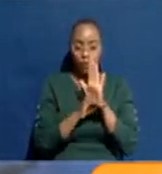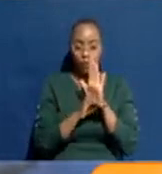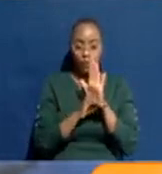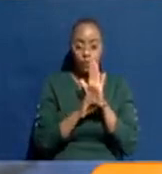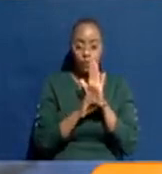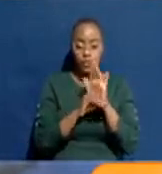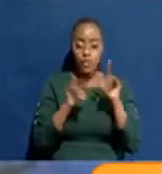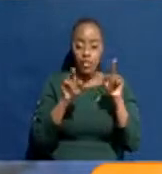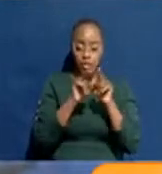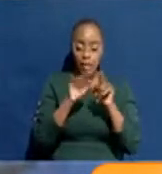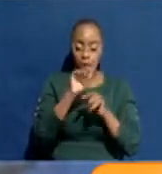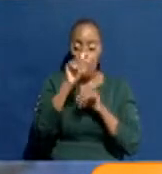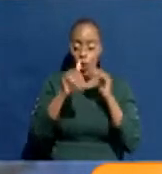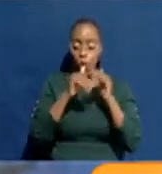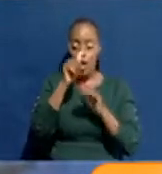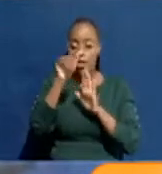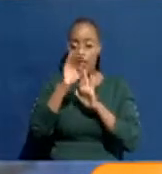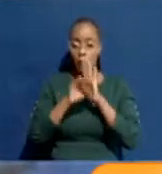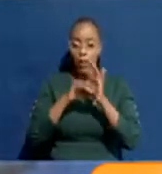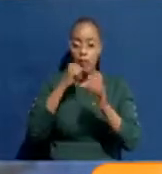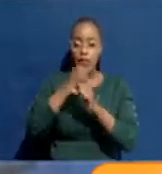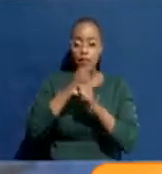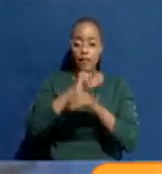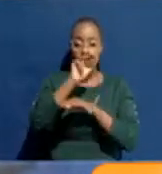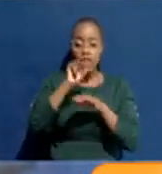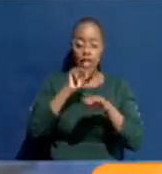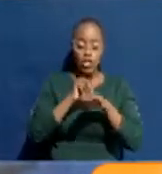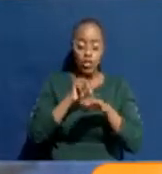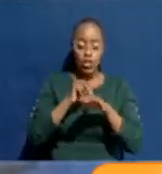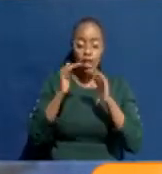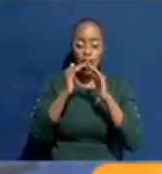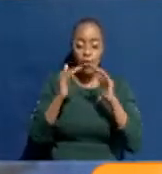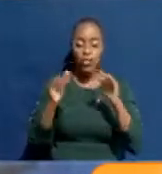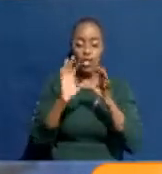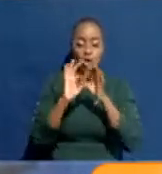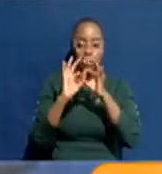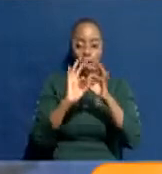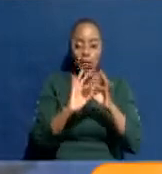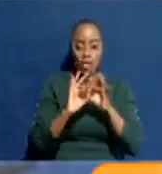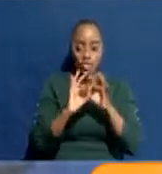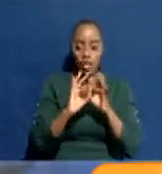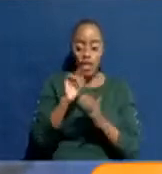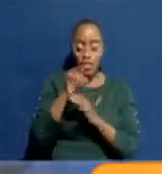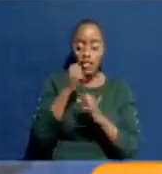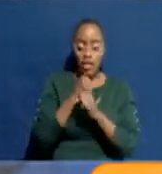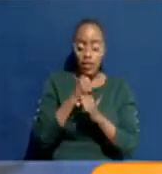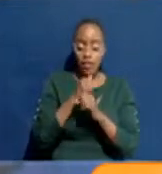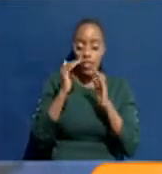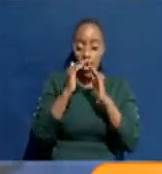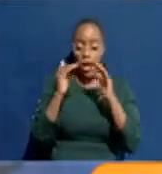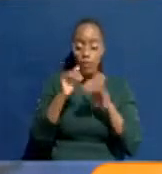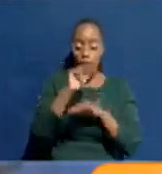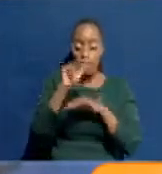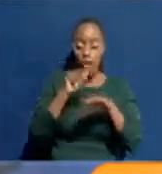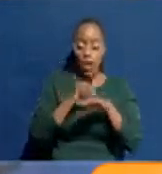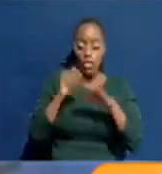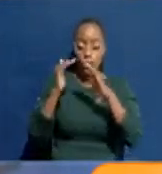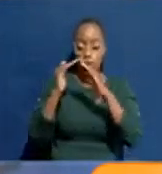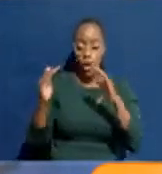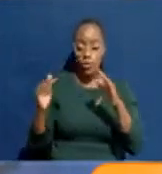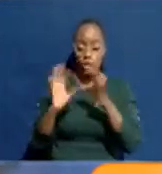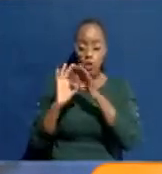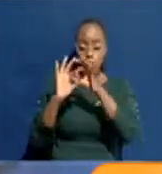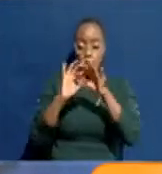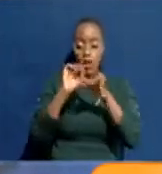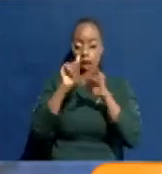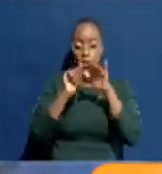Under, just like all the other programs that have been done under the National Housing Corporation. Why it was is not being housed under National Housing Corporation and now in the Ministry